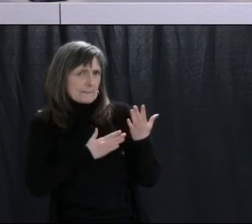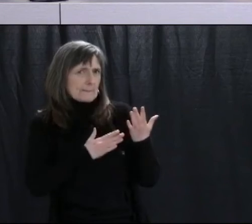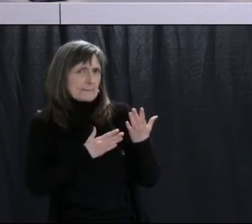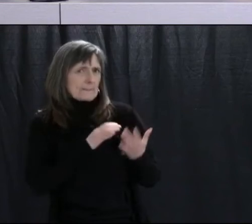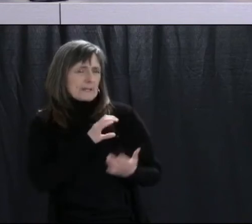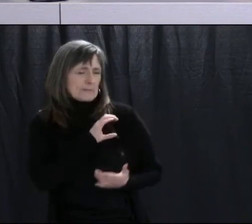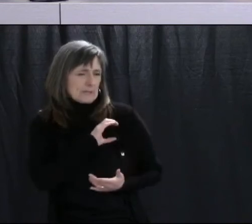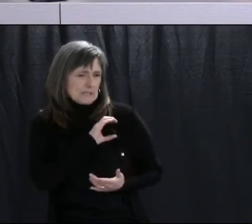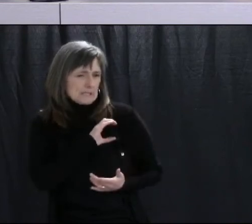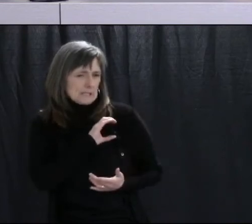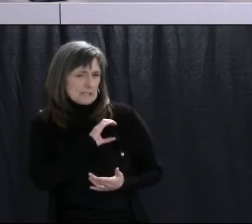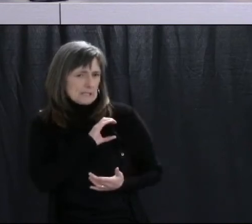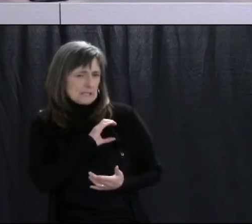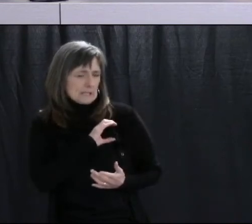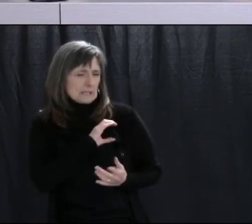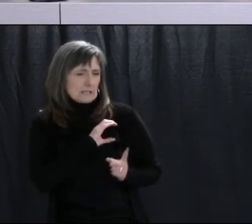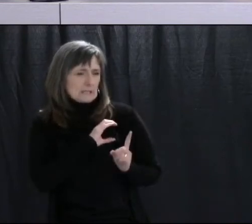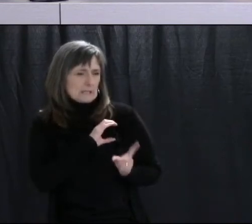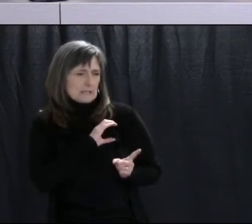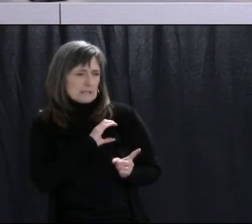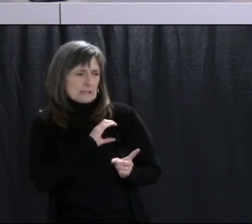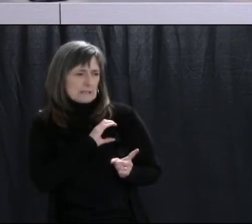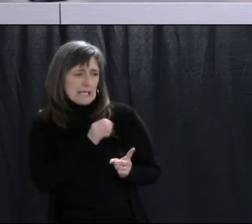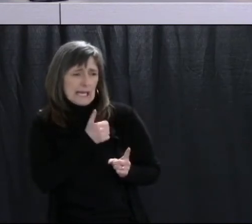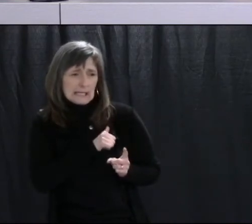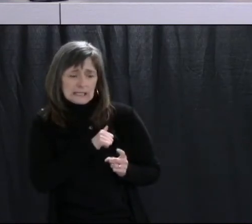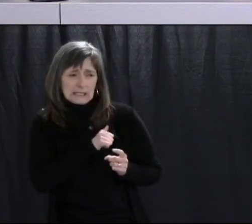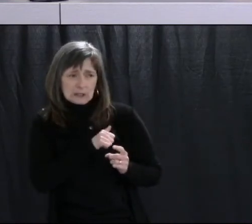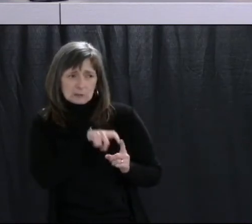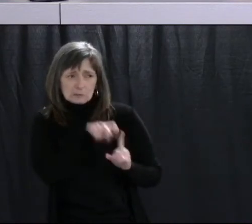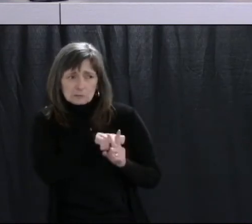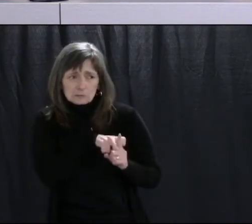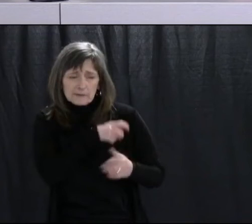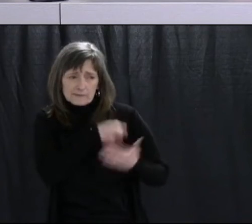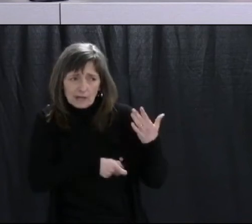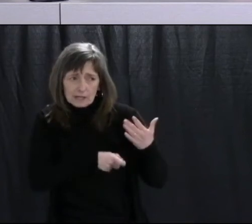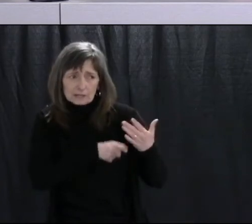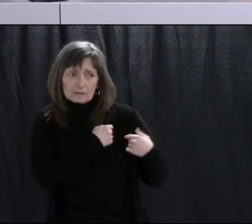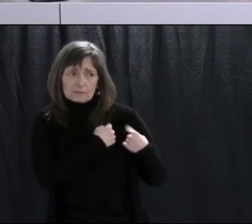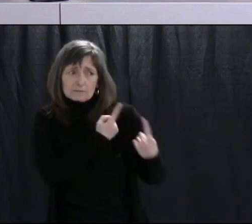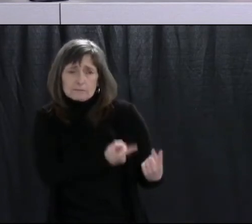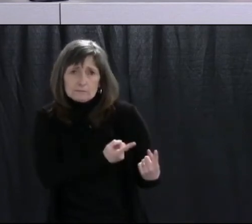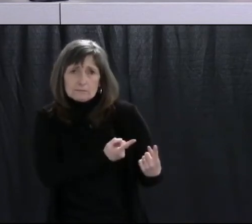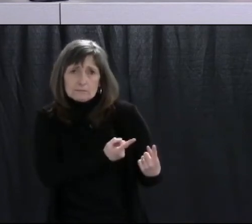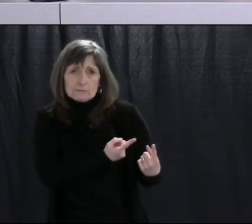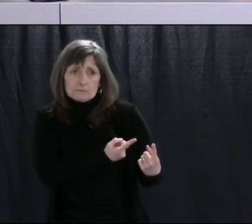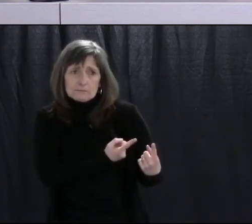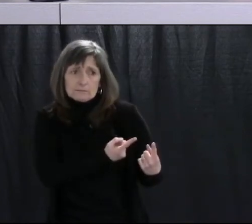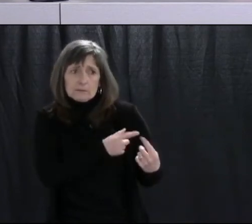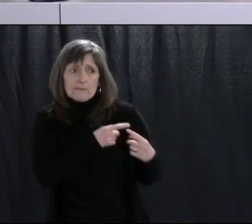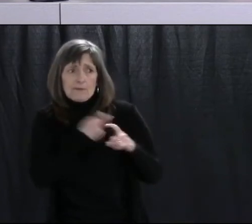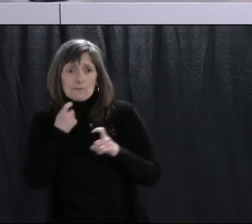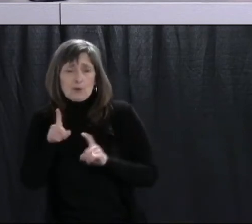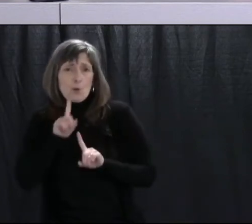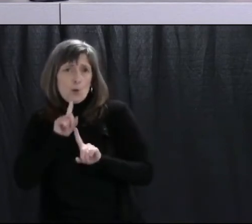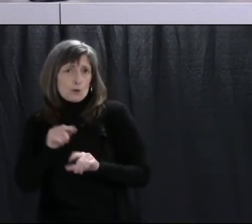there have been any enforcement or any fines related to the public health emergency orders.